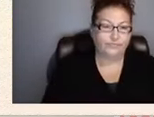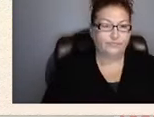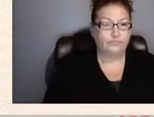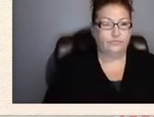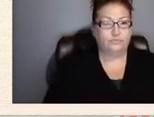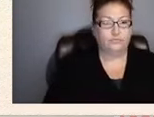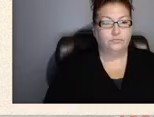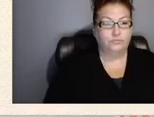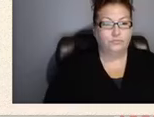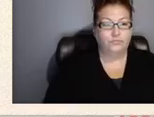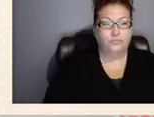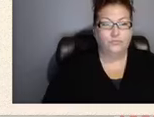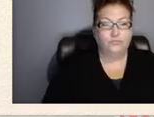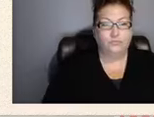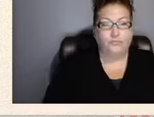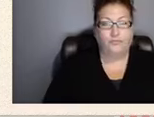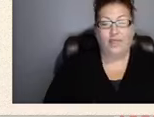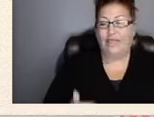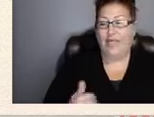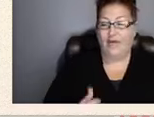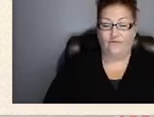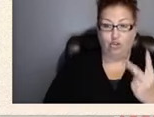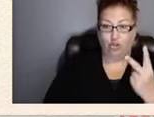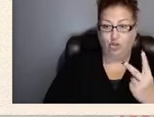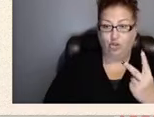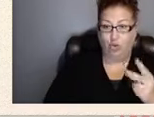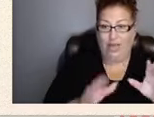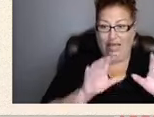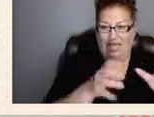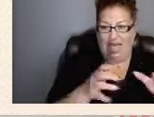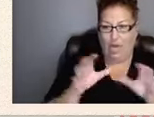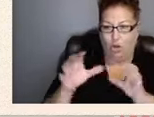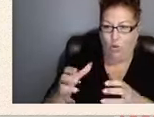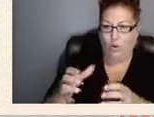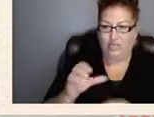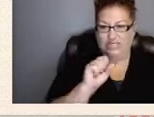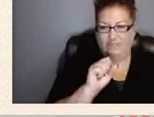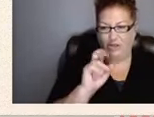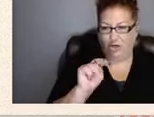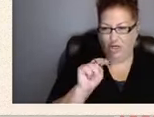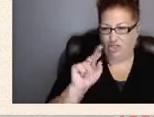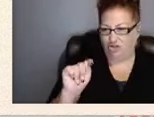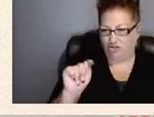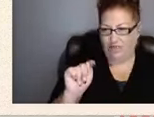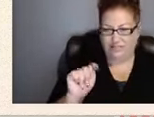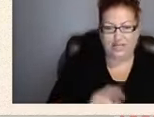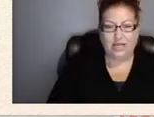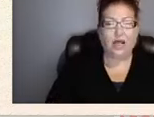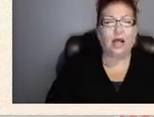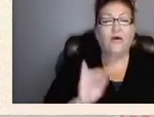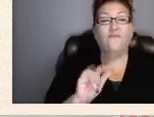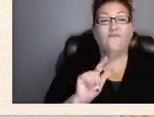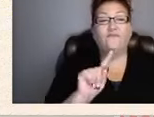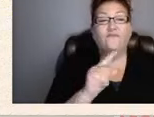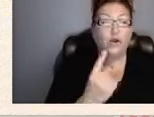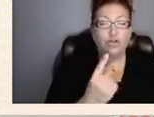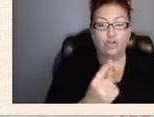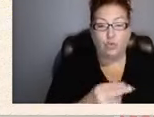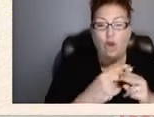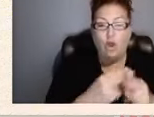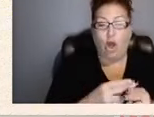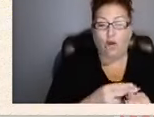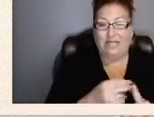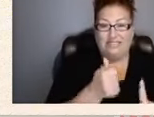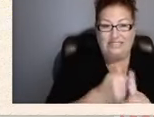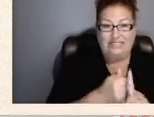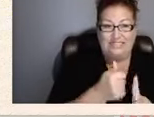So there are two categories of special needs trusts. First, there is what we would refer to as a self-settled